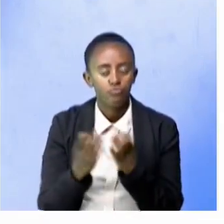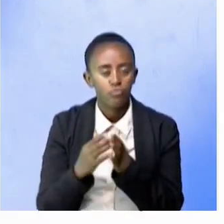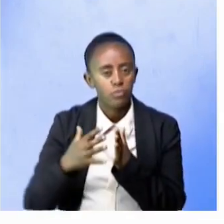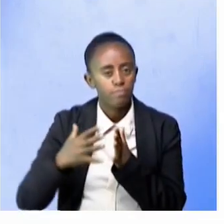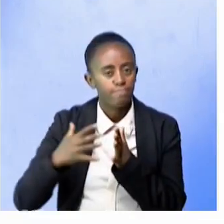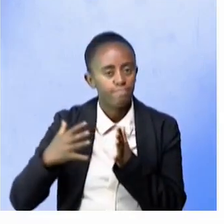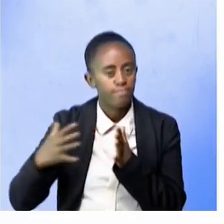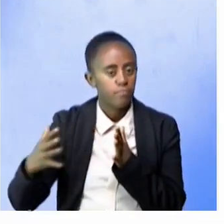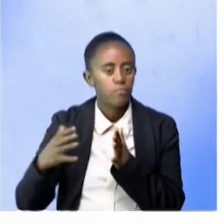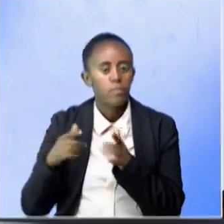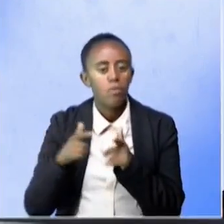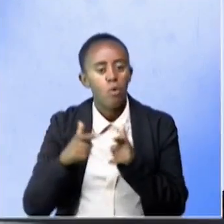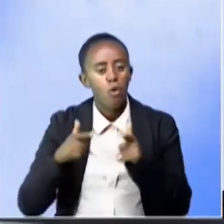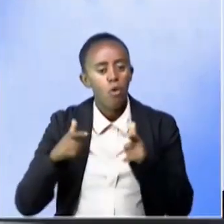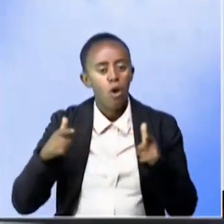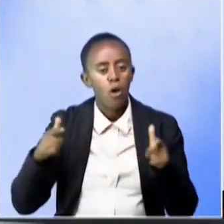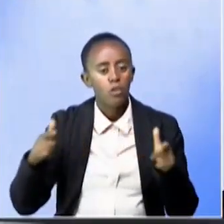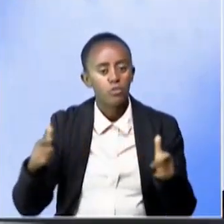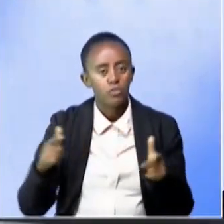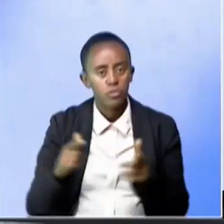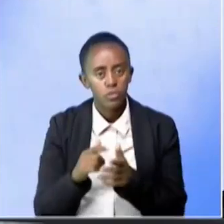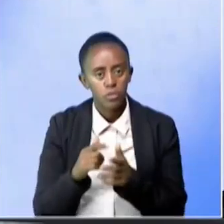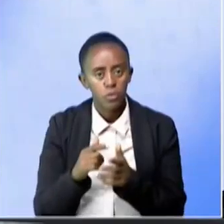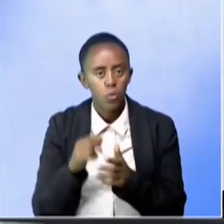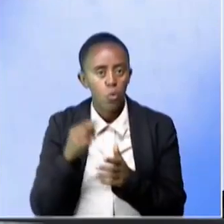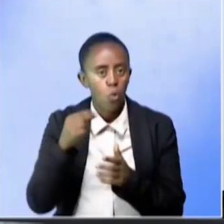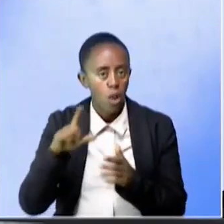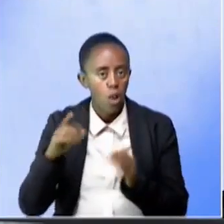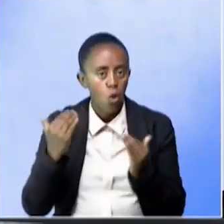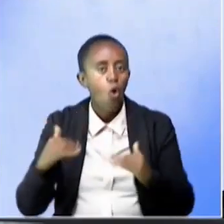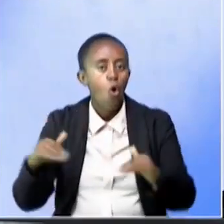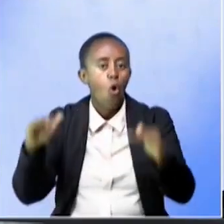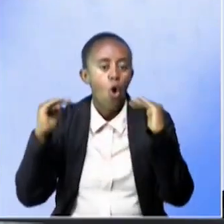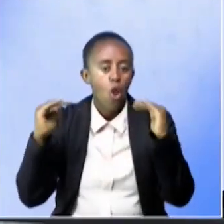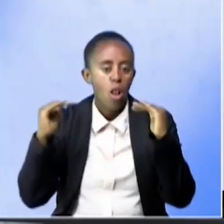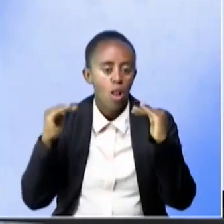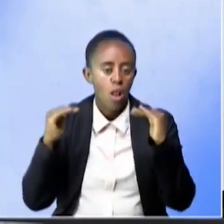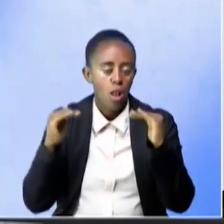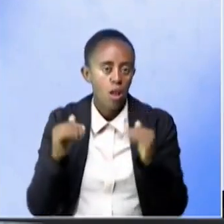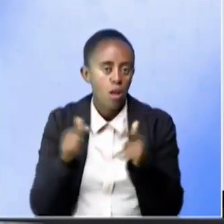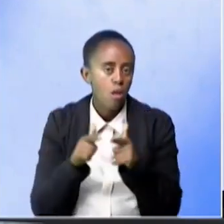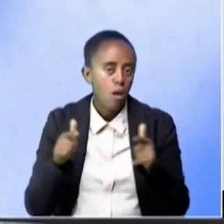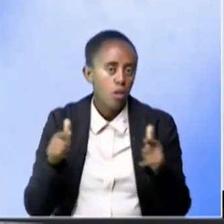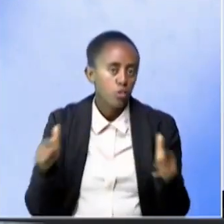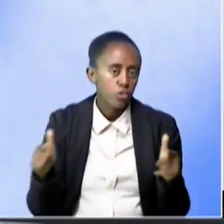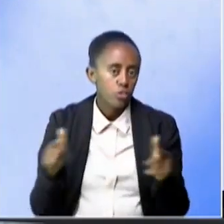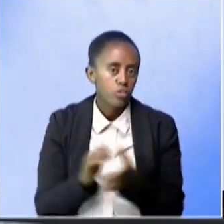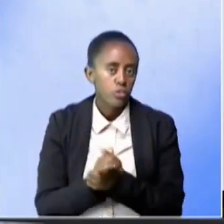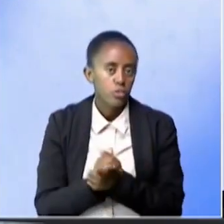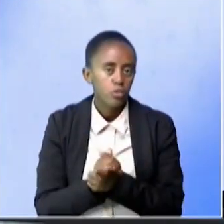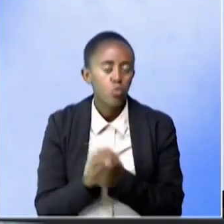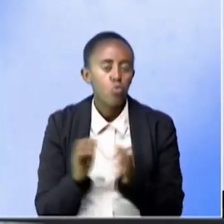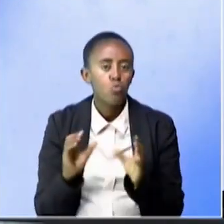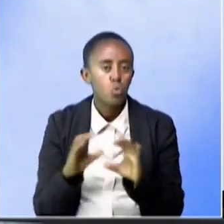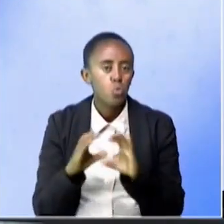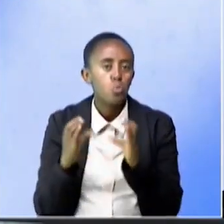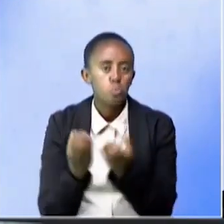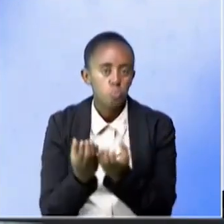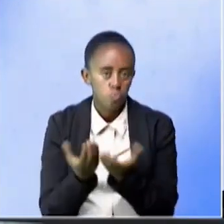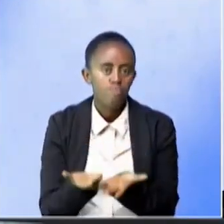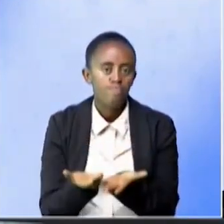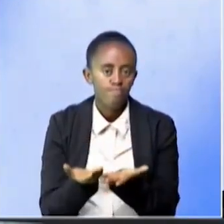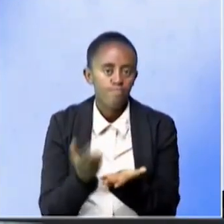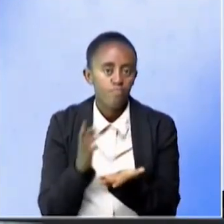Large. Hall. Right? Large. Room.